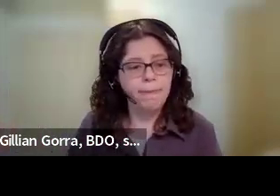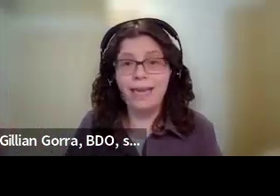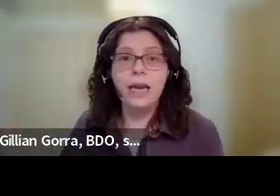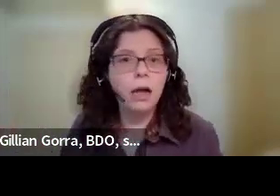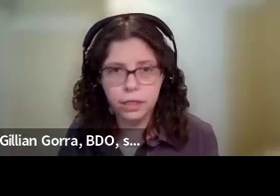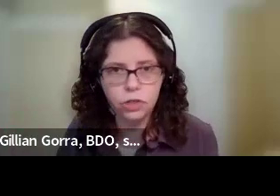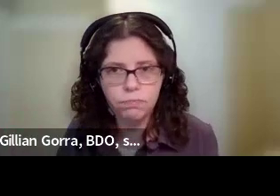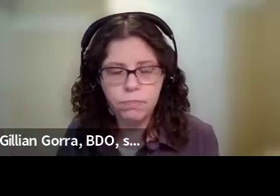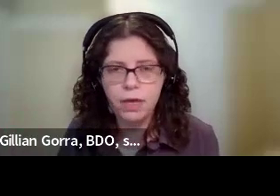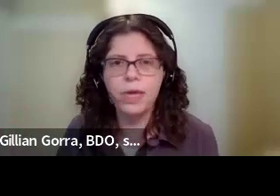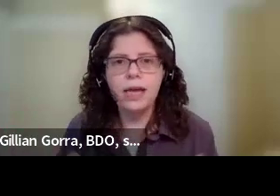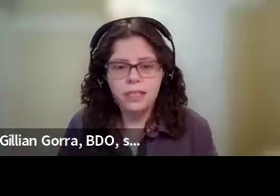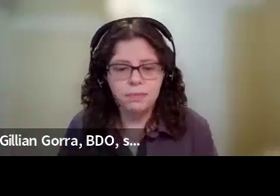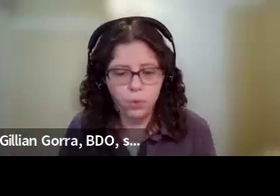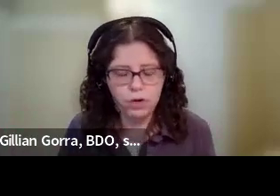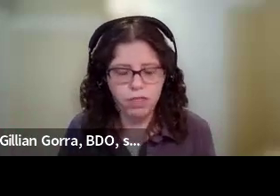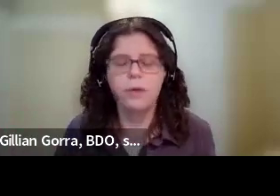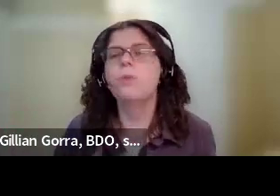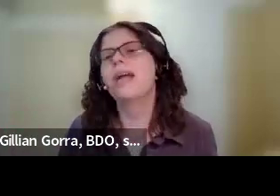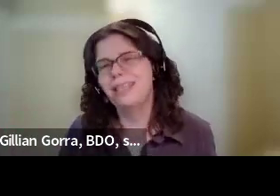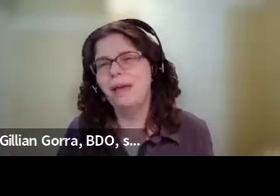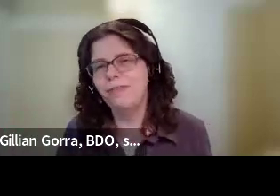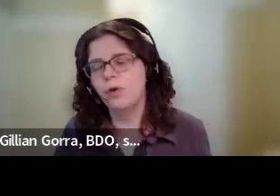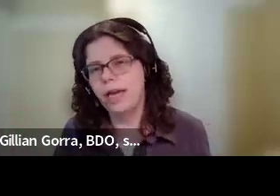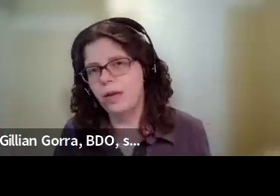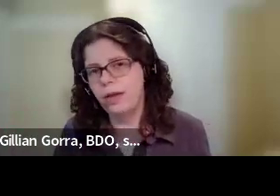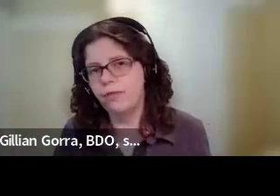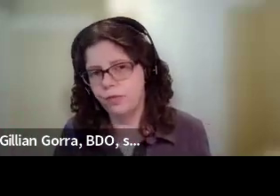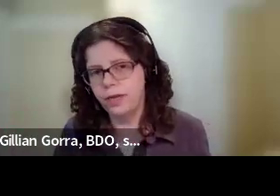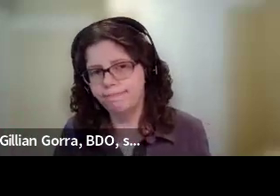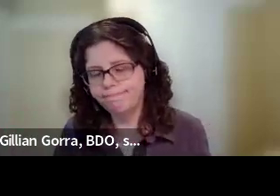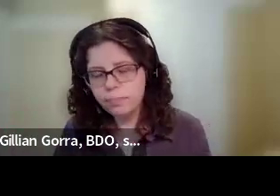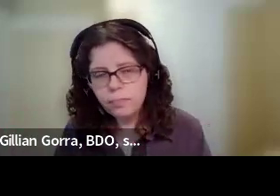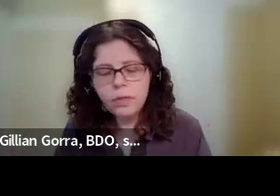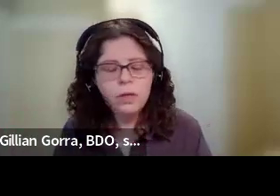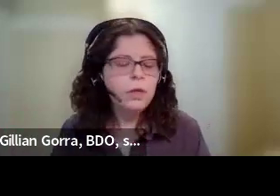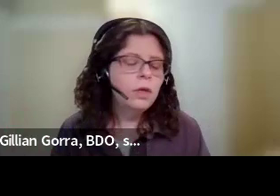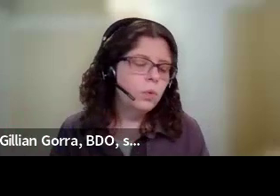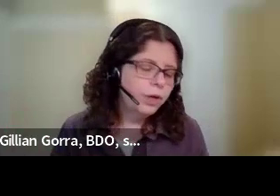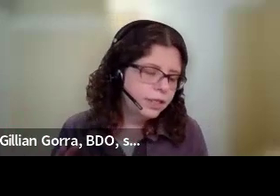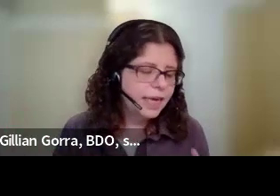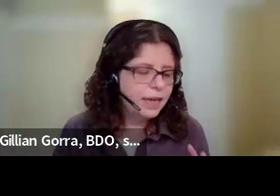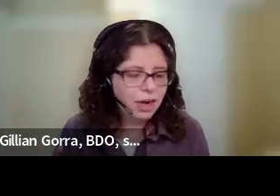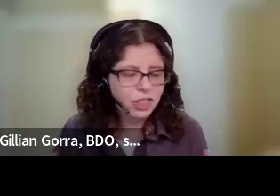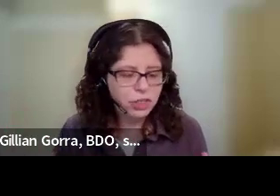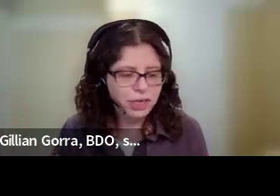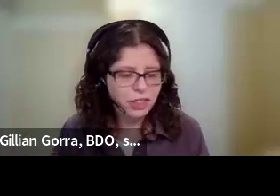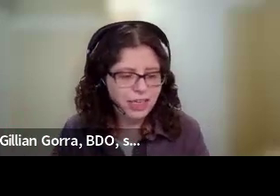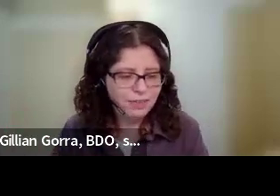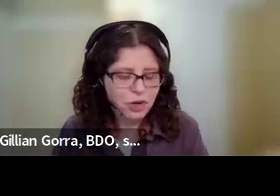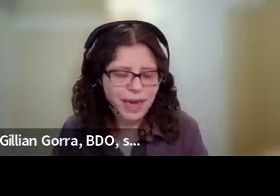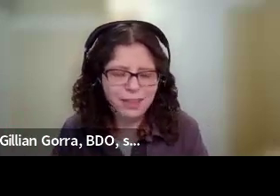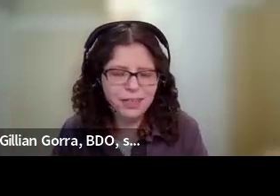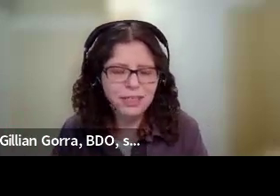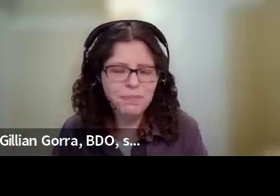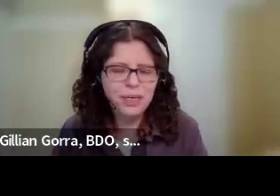not acknowledge that we got this important thing that we would have had to pay for anyway for free. With silent auction donations,